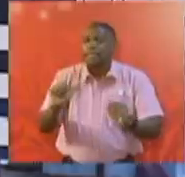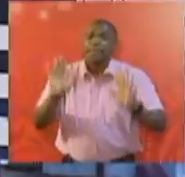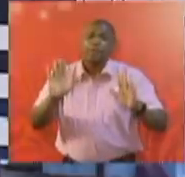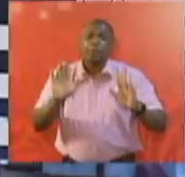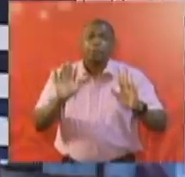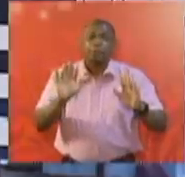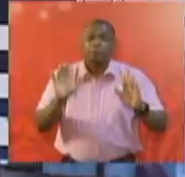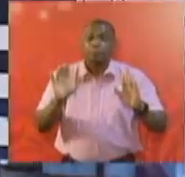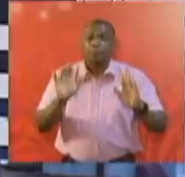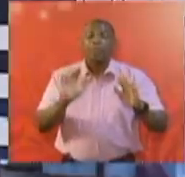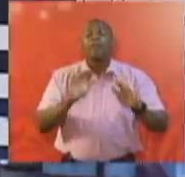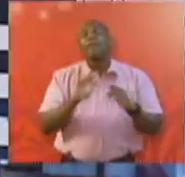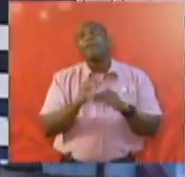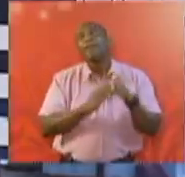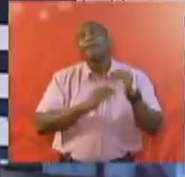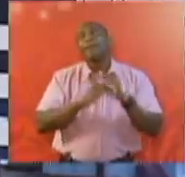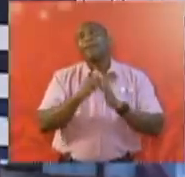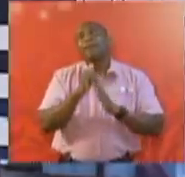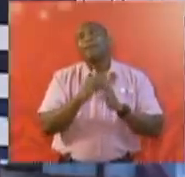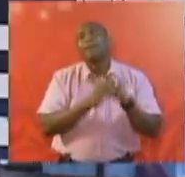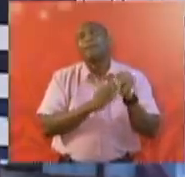Don't sacrifice comfort.